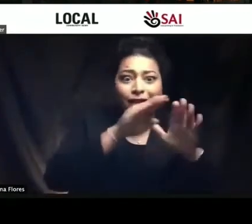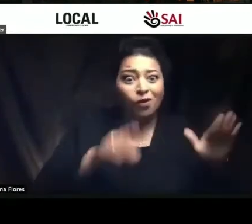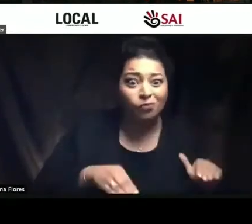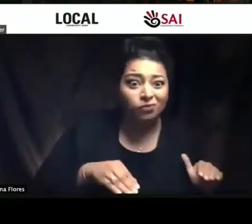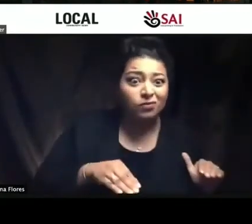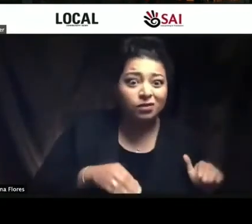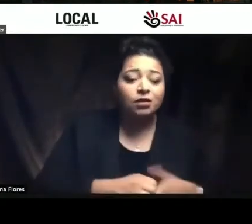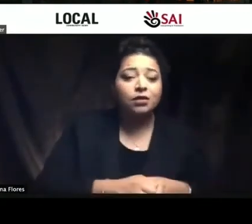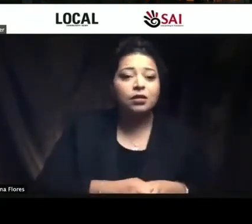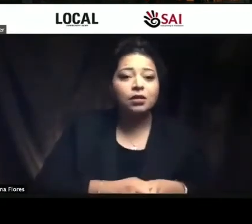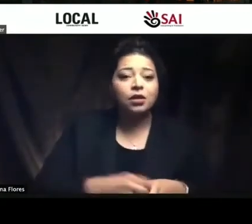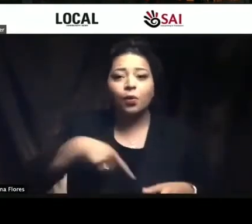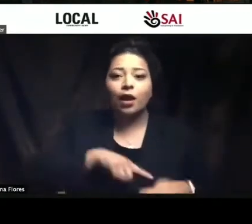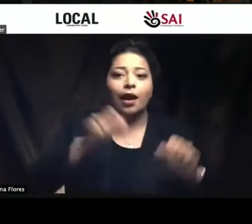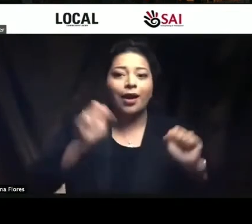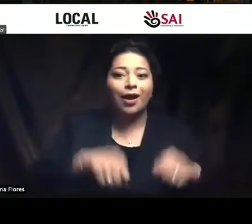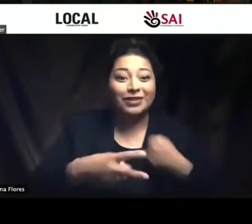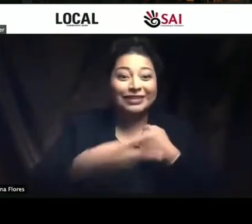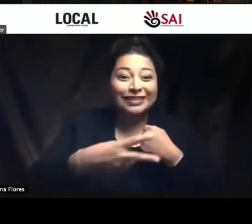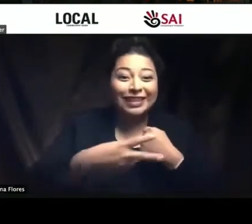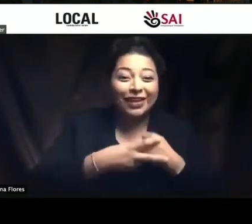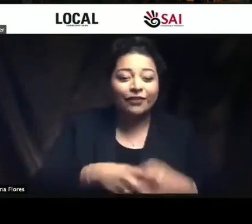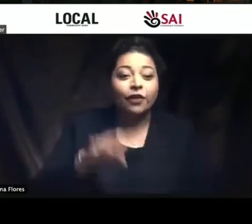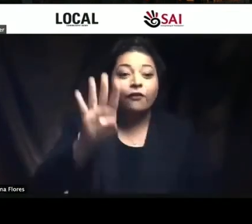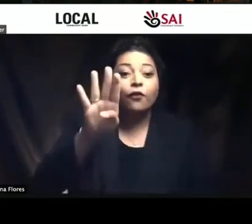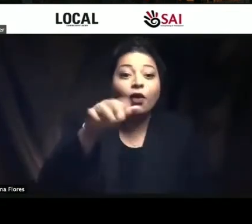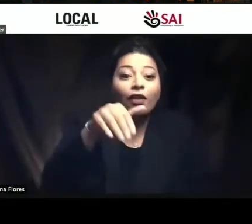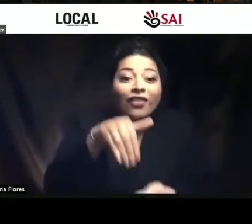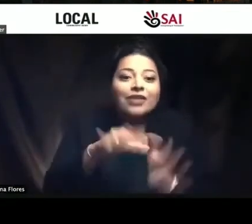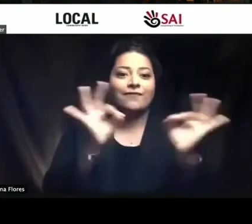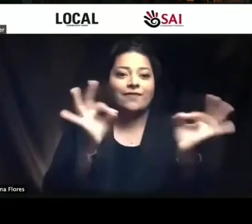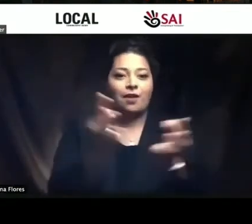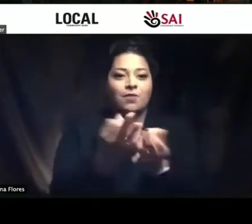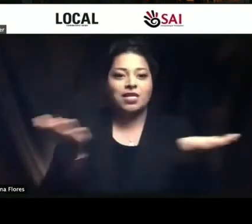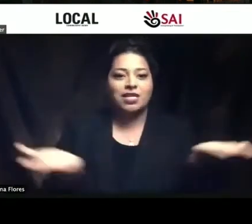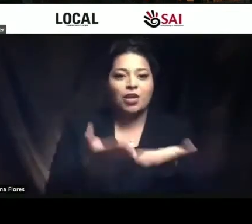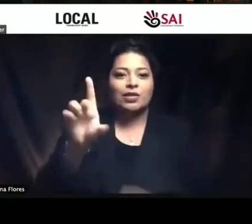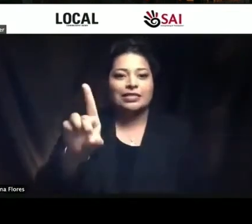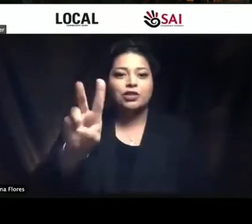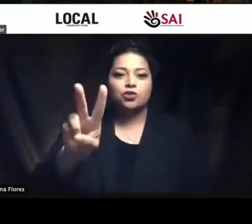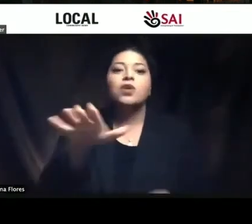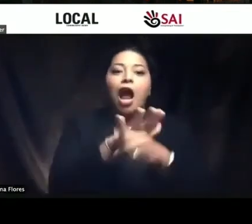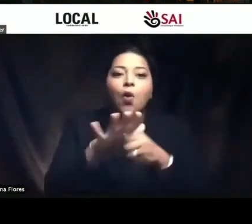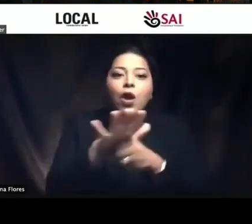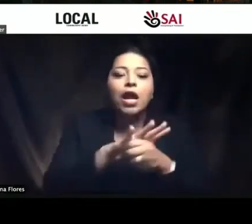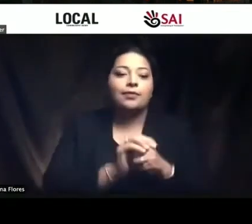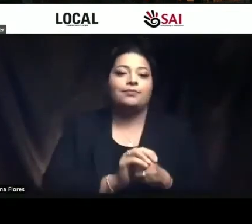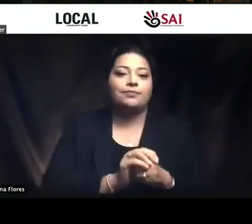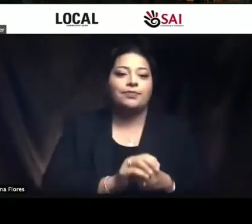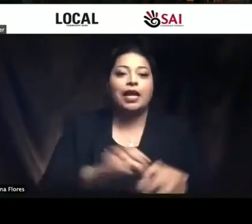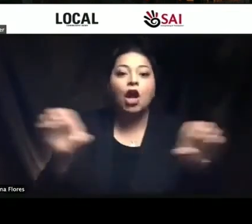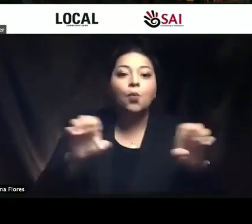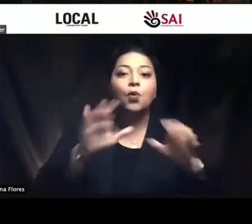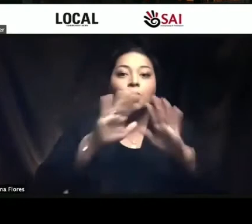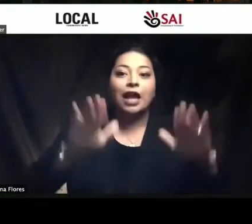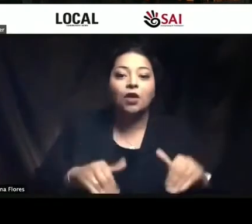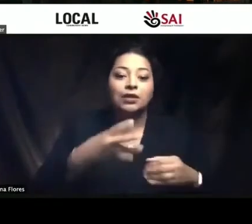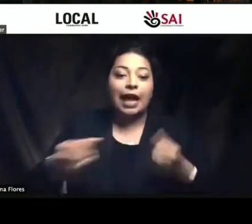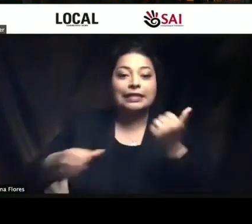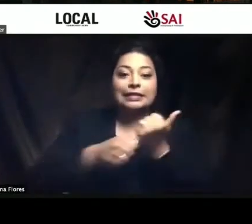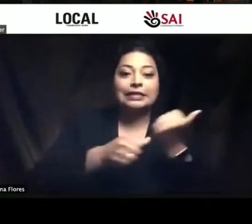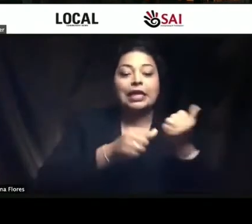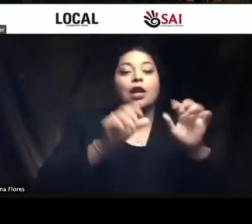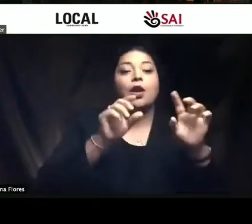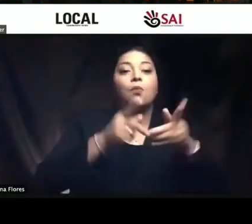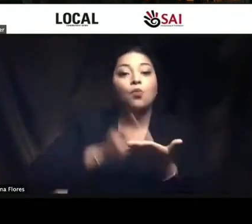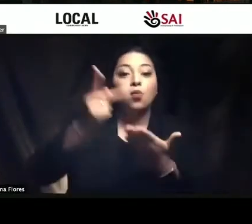been able to save 4,000 families here in the District 2 area through our Emergency Housing and Assistance Program.